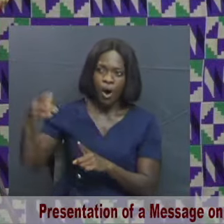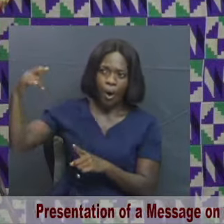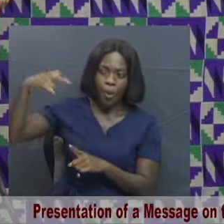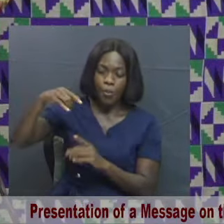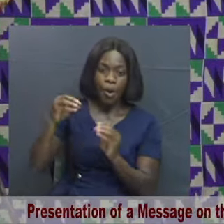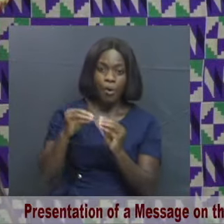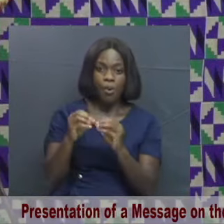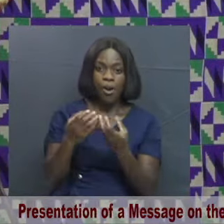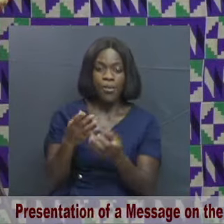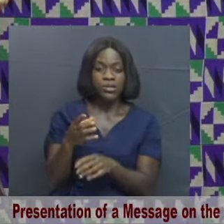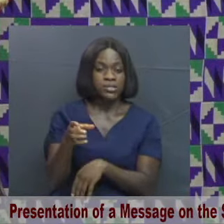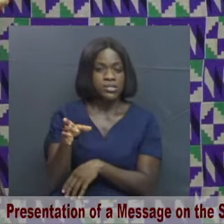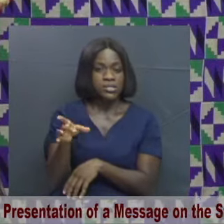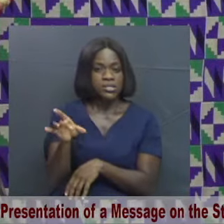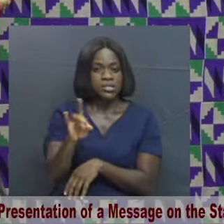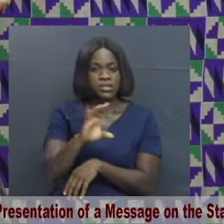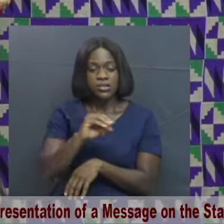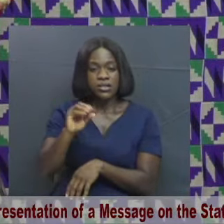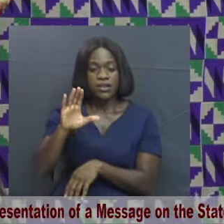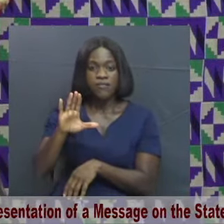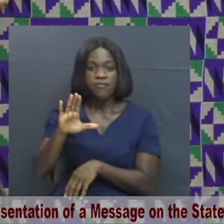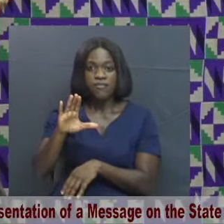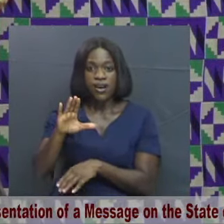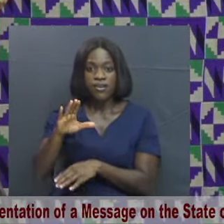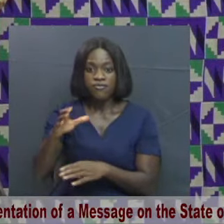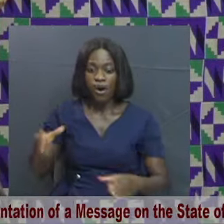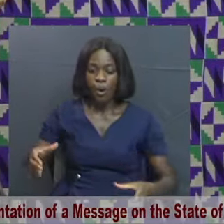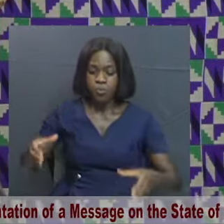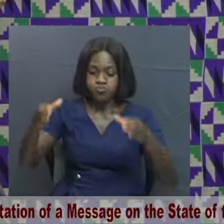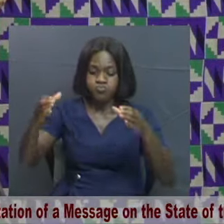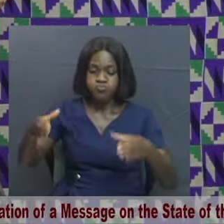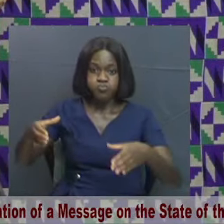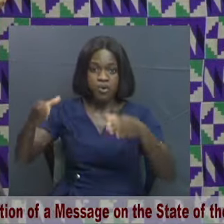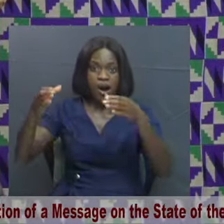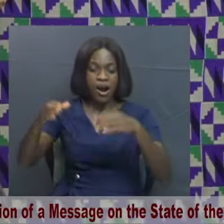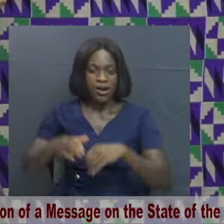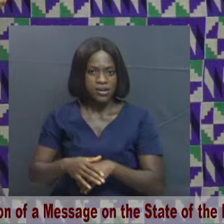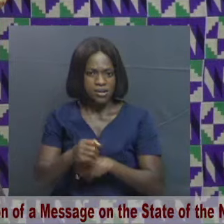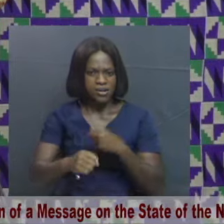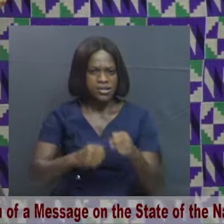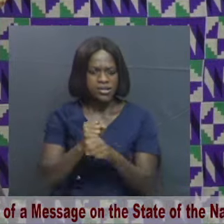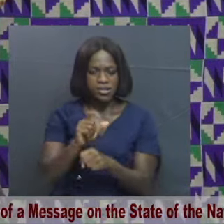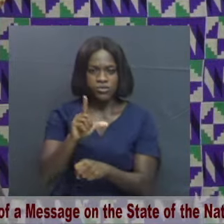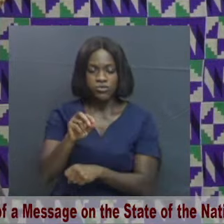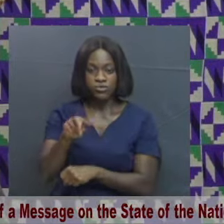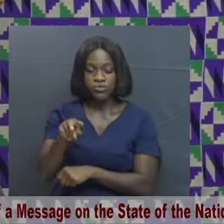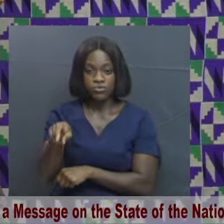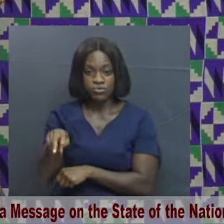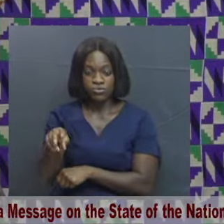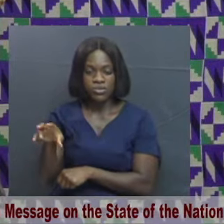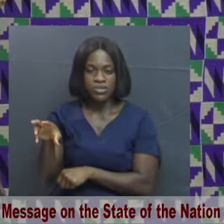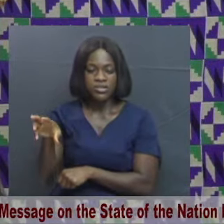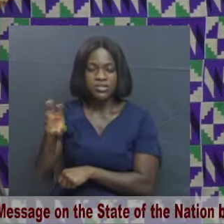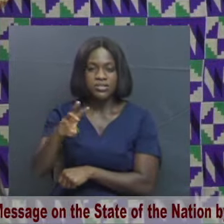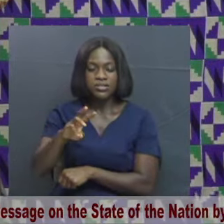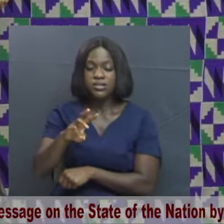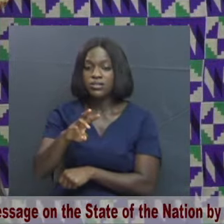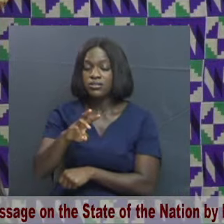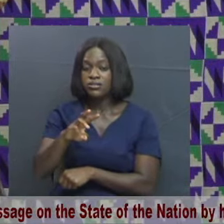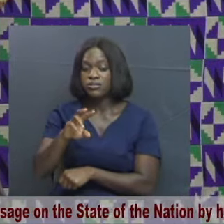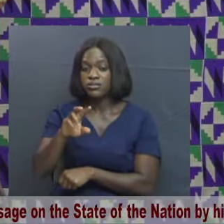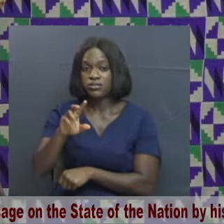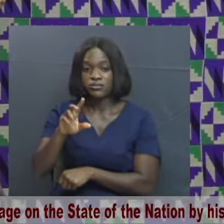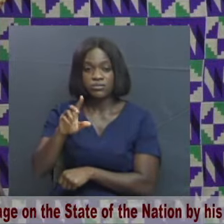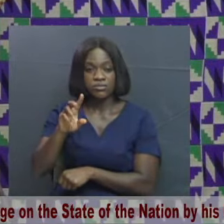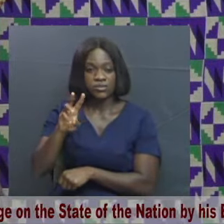to 85,000 metric tons in 2022 650,000 metric